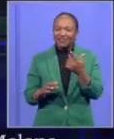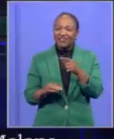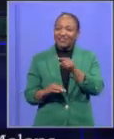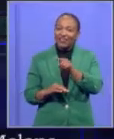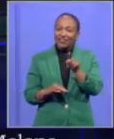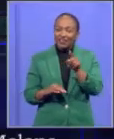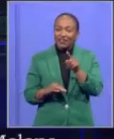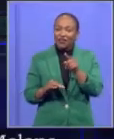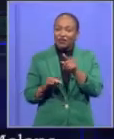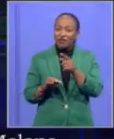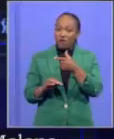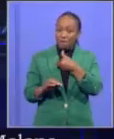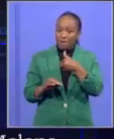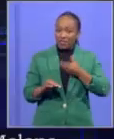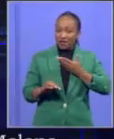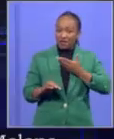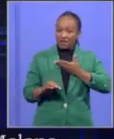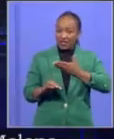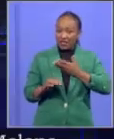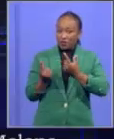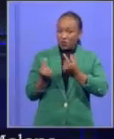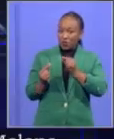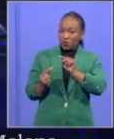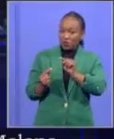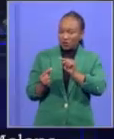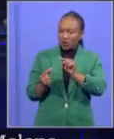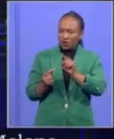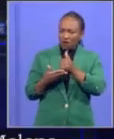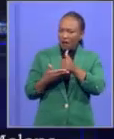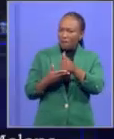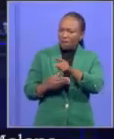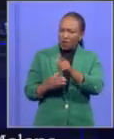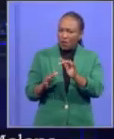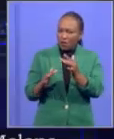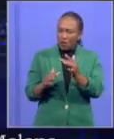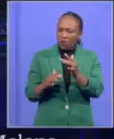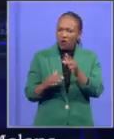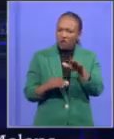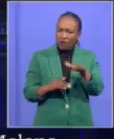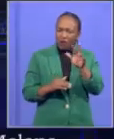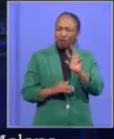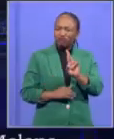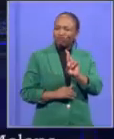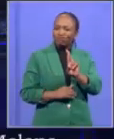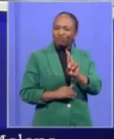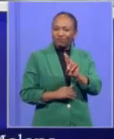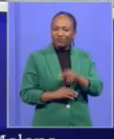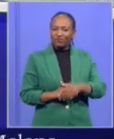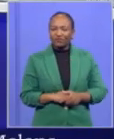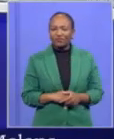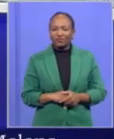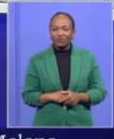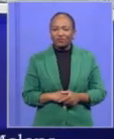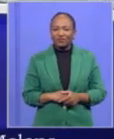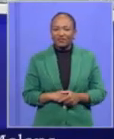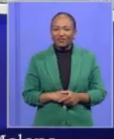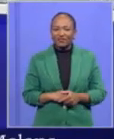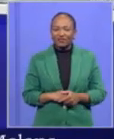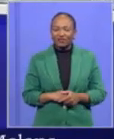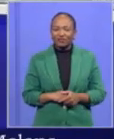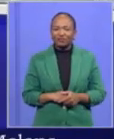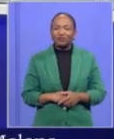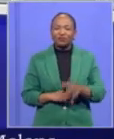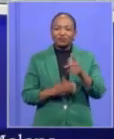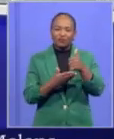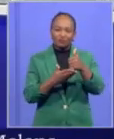ba hao ba se etsang se o thusa jwang jwalo ka morao wa bona hore o hole o le haufi le bona ke feel like se nthusa